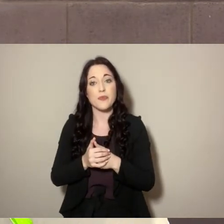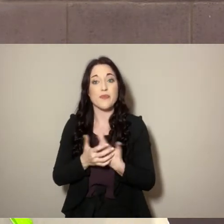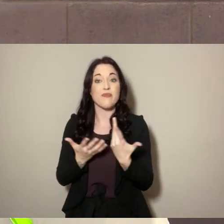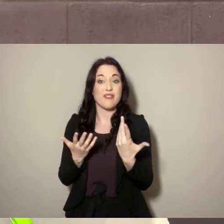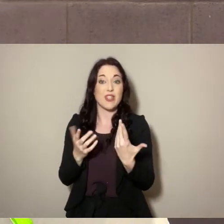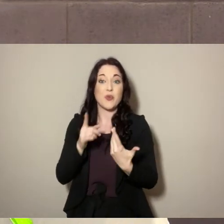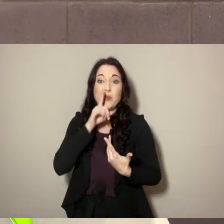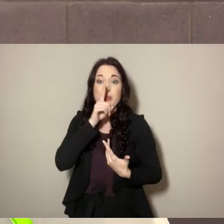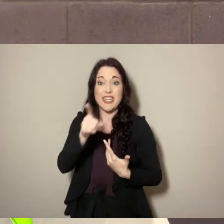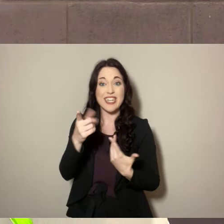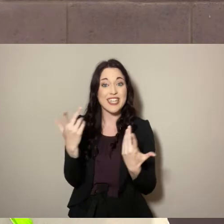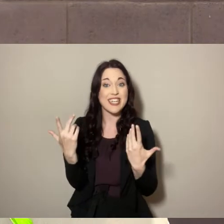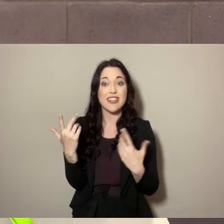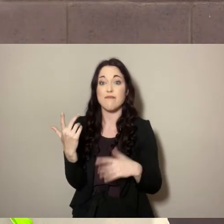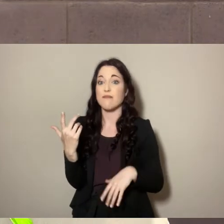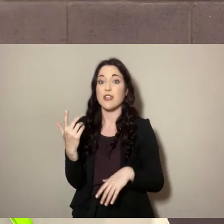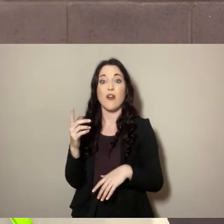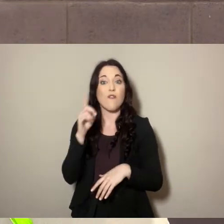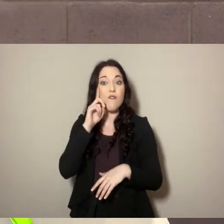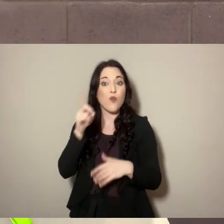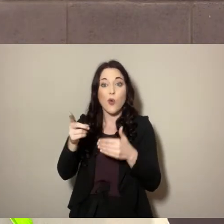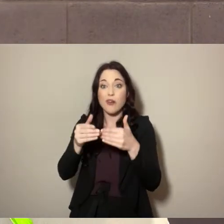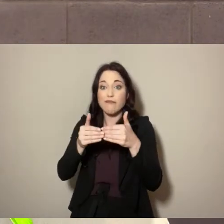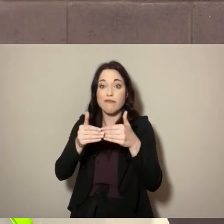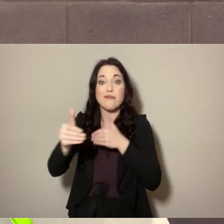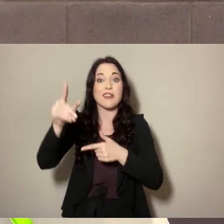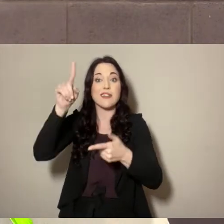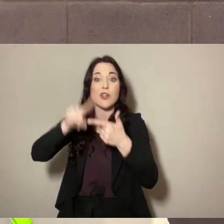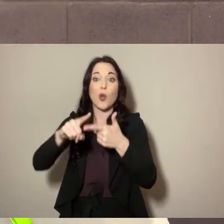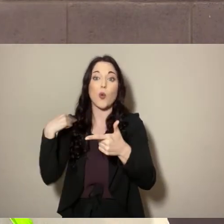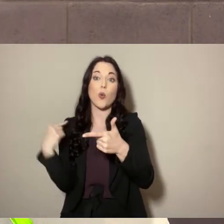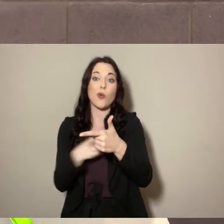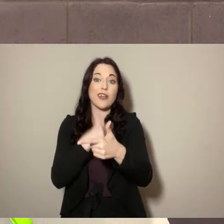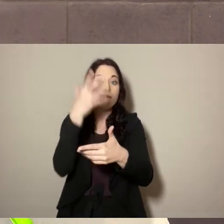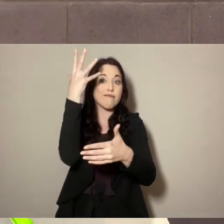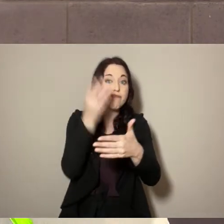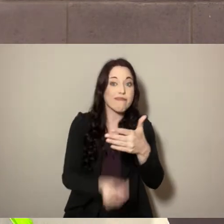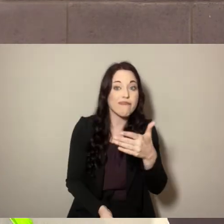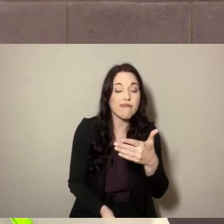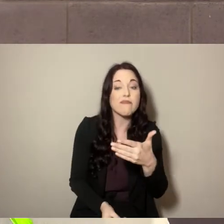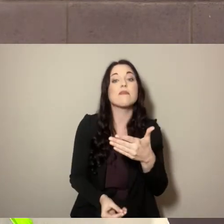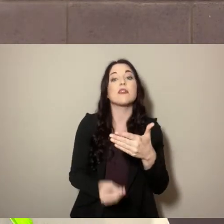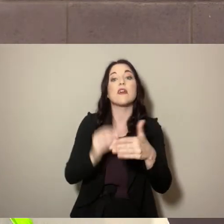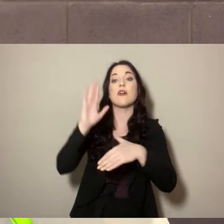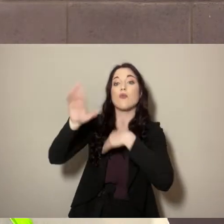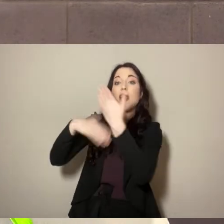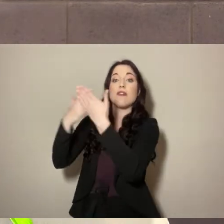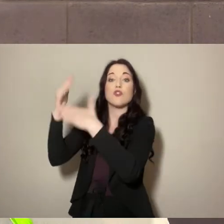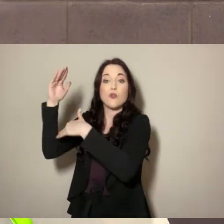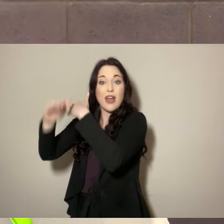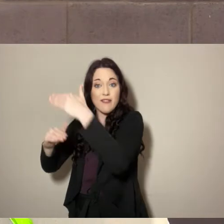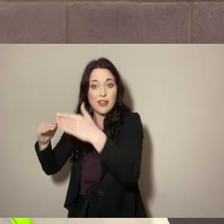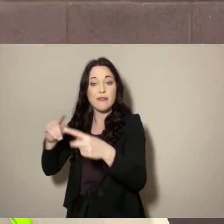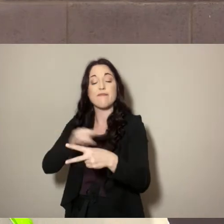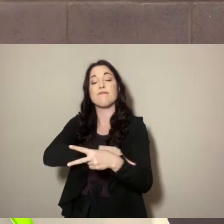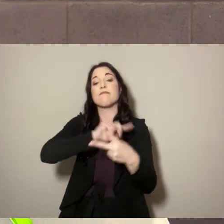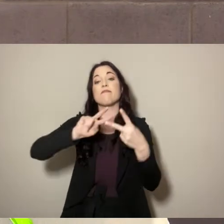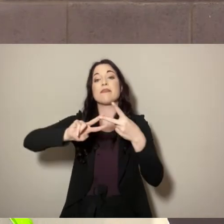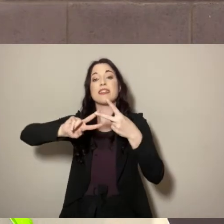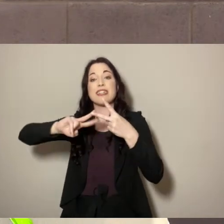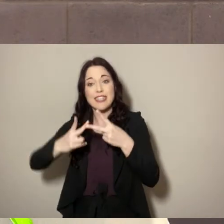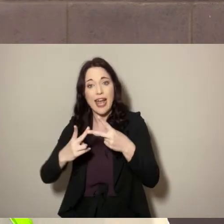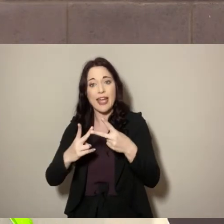lives, and lives that are marked by a sense of purposeful rest as we live with